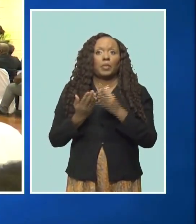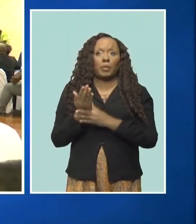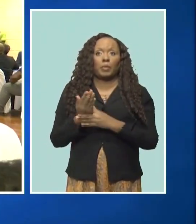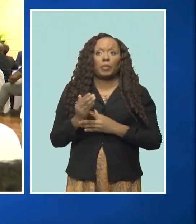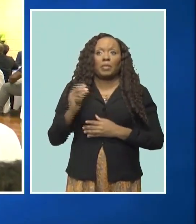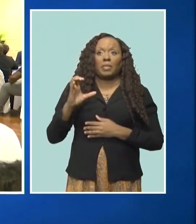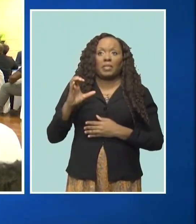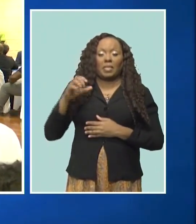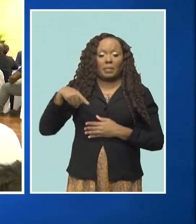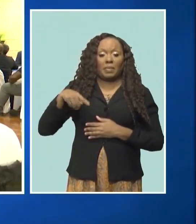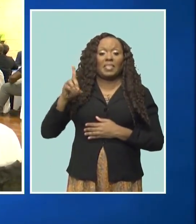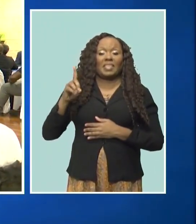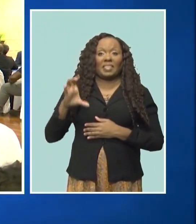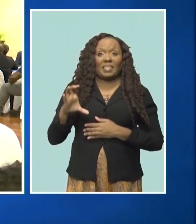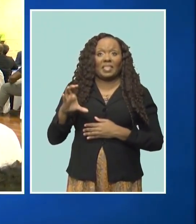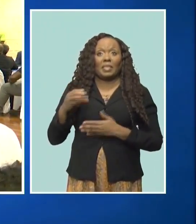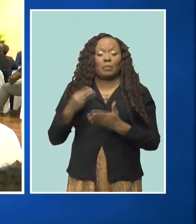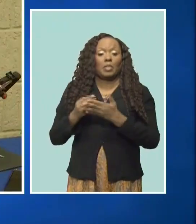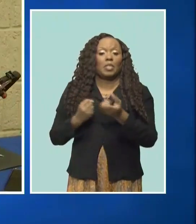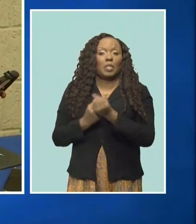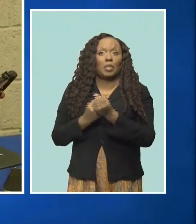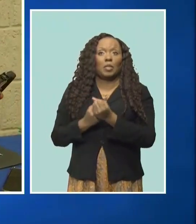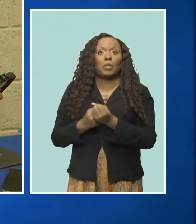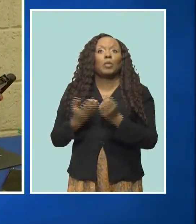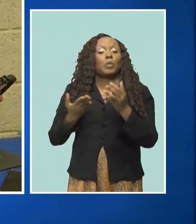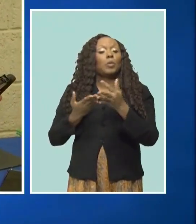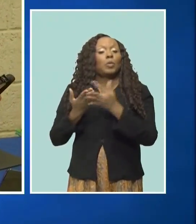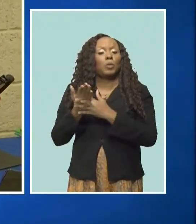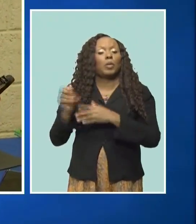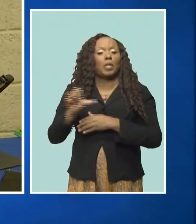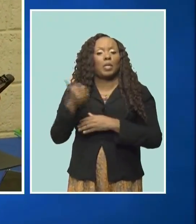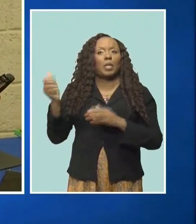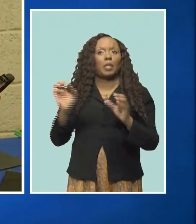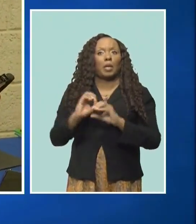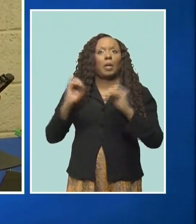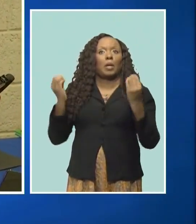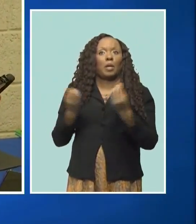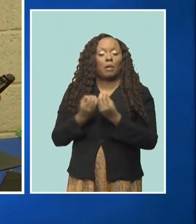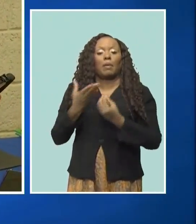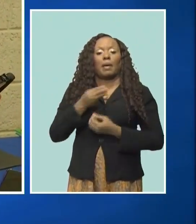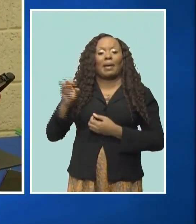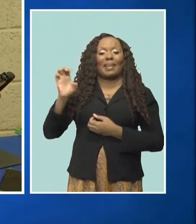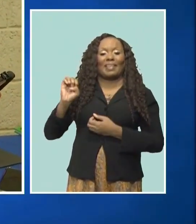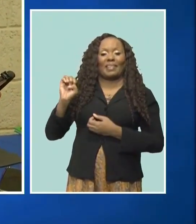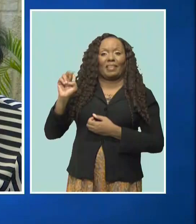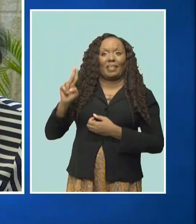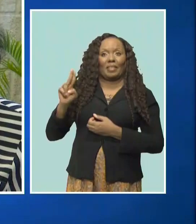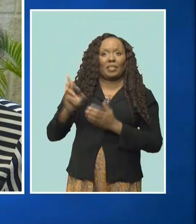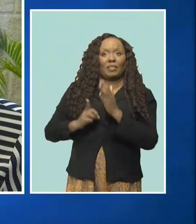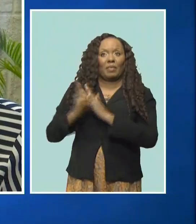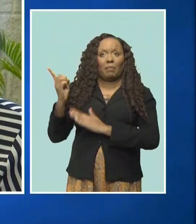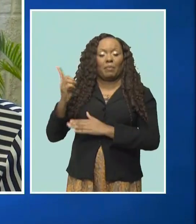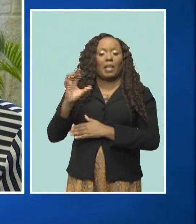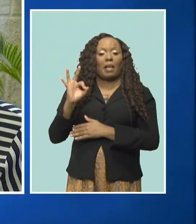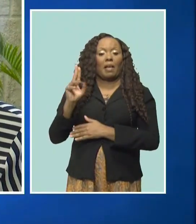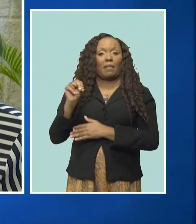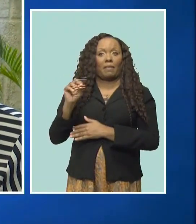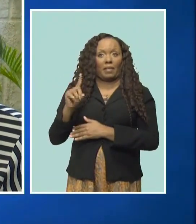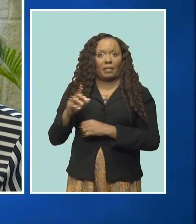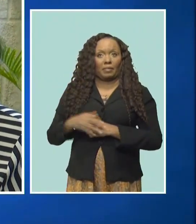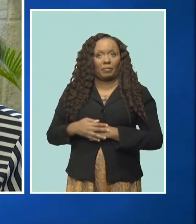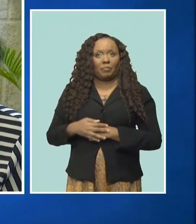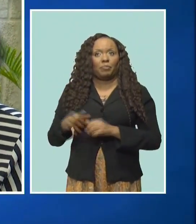Development Center, is funded by the Open Society Foundations and the European Development Fund. It involves key